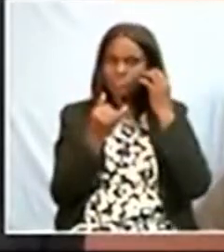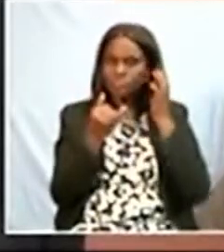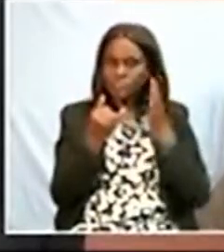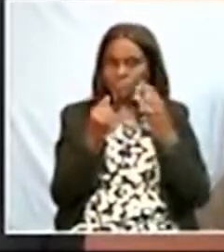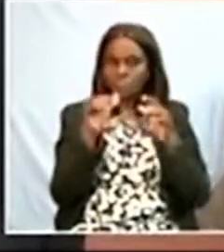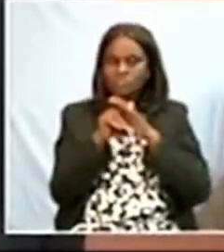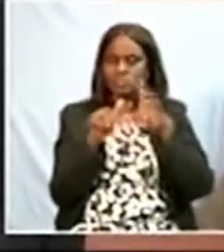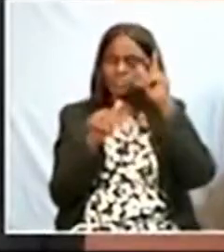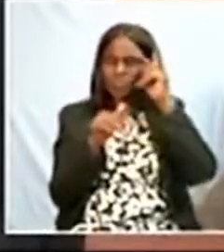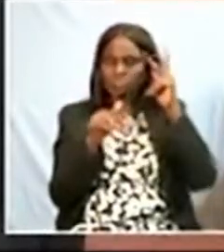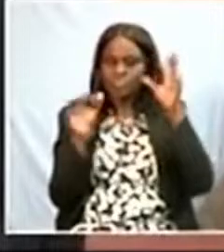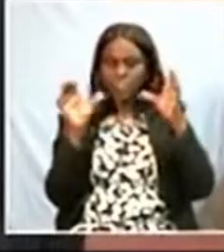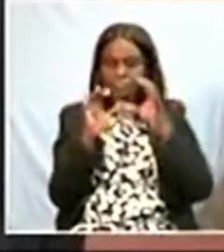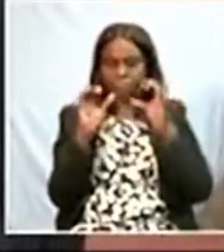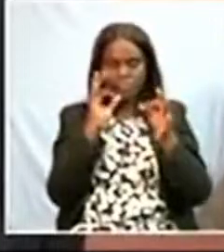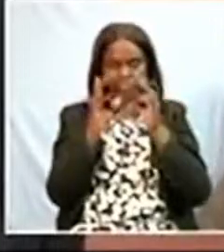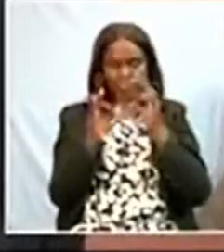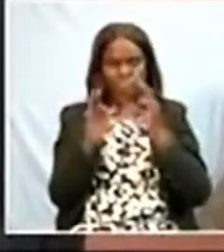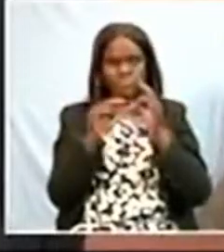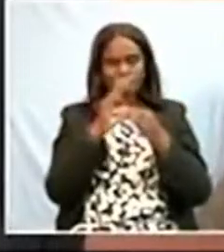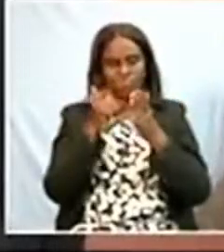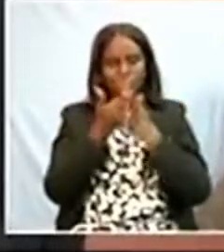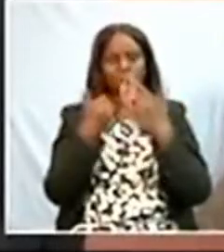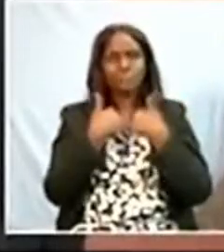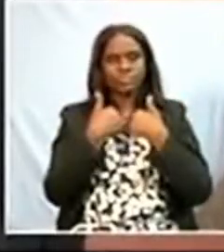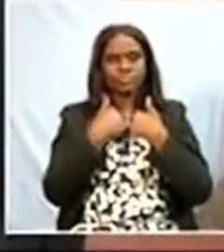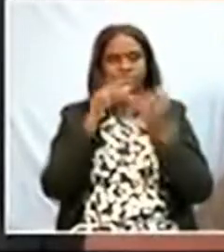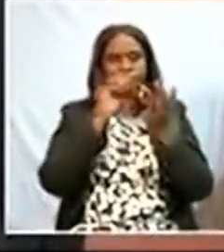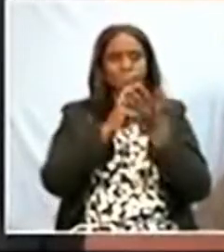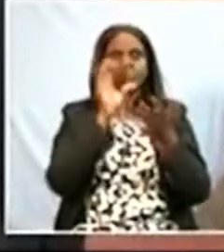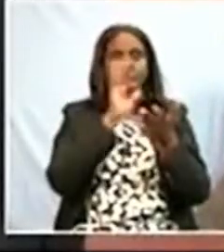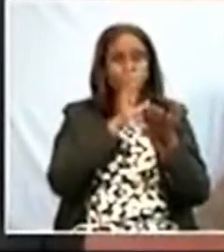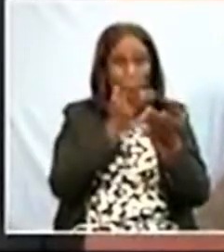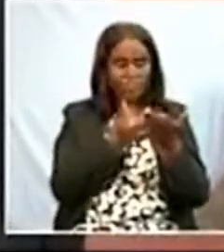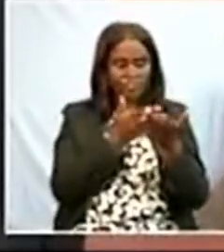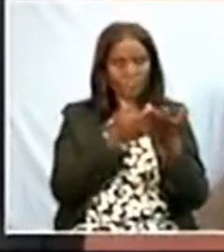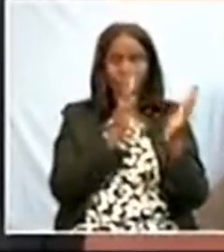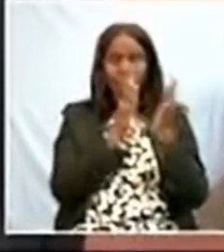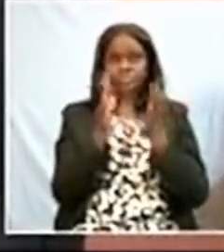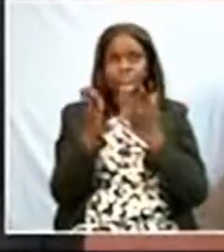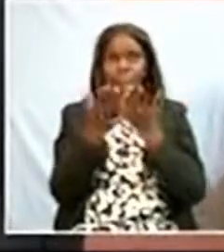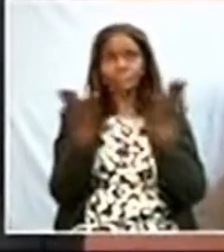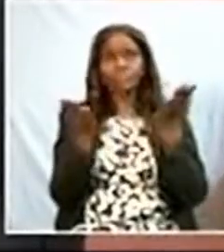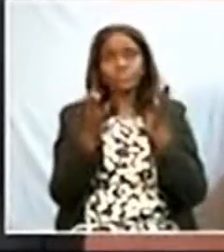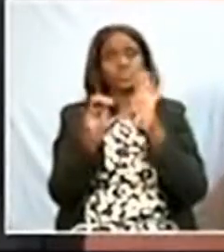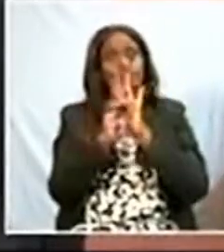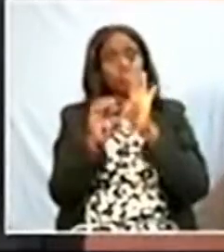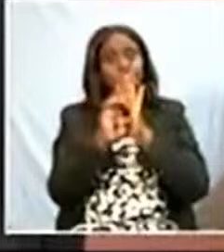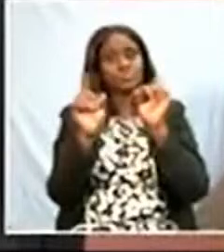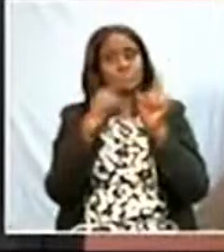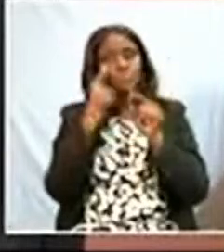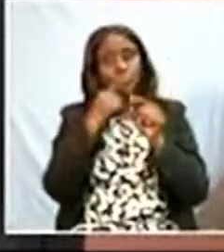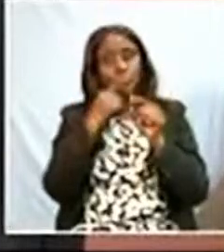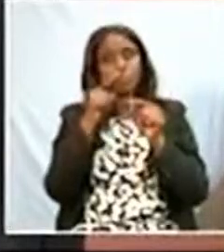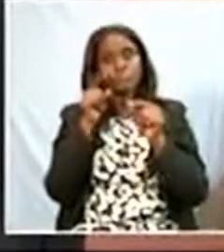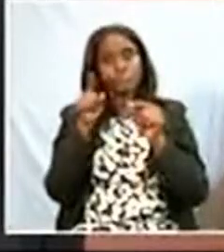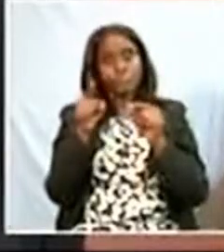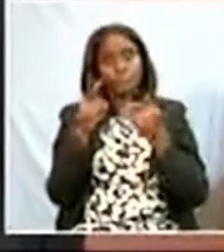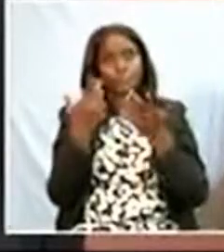in the Kitwe City Council? And if at all they have been put, those measures, where are the examples? Who has been